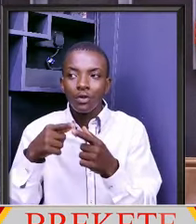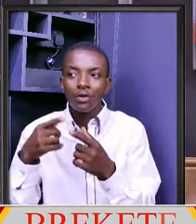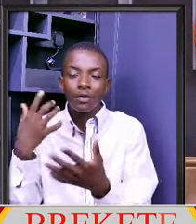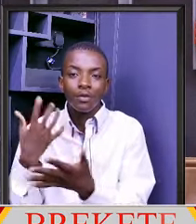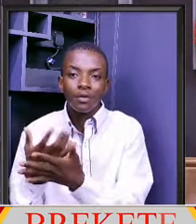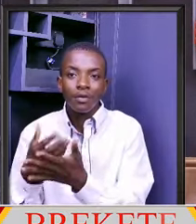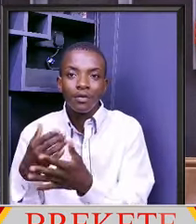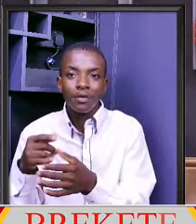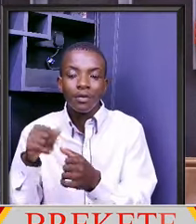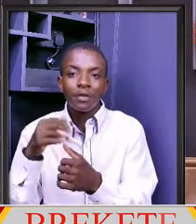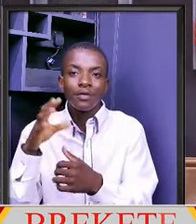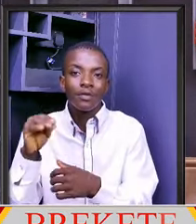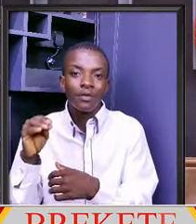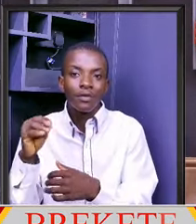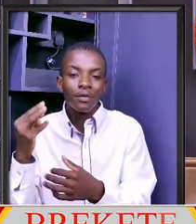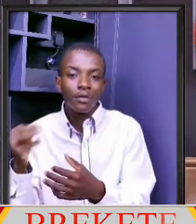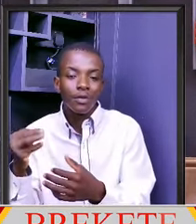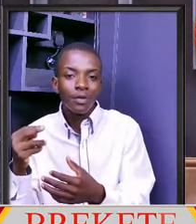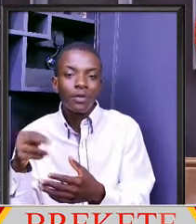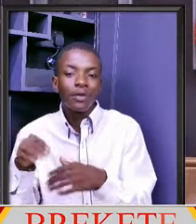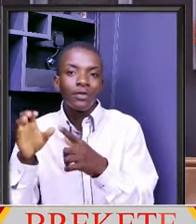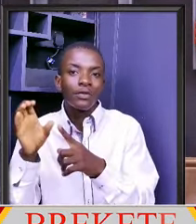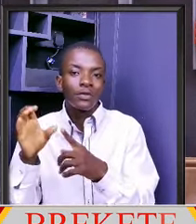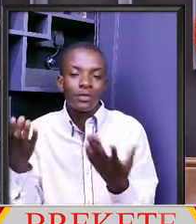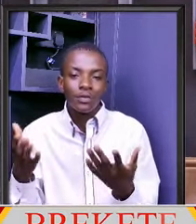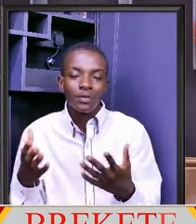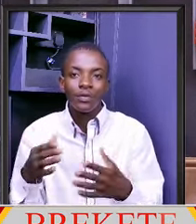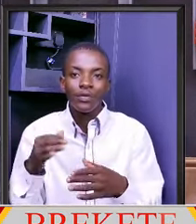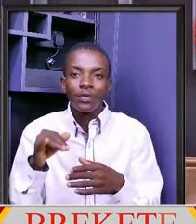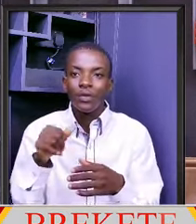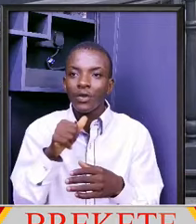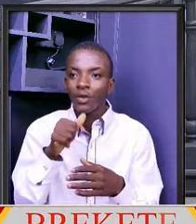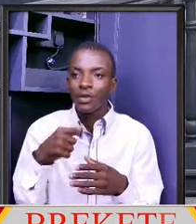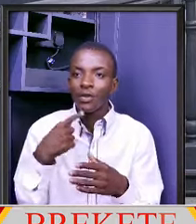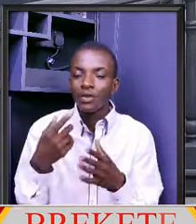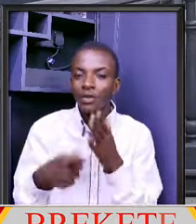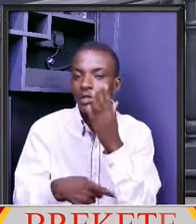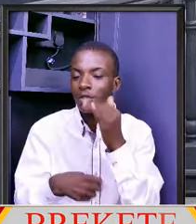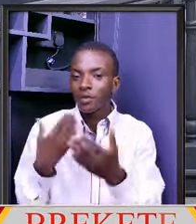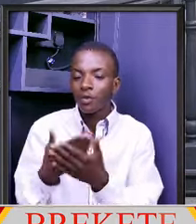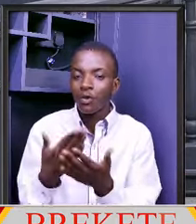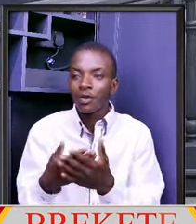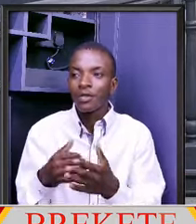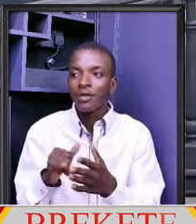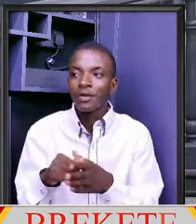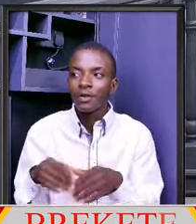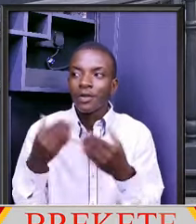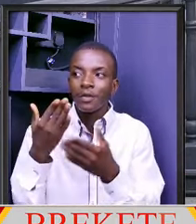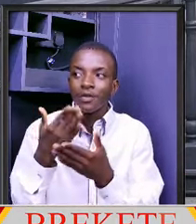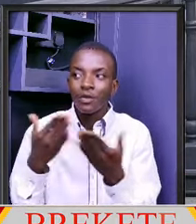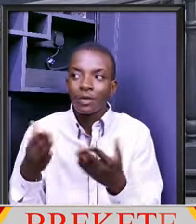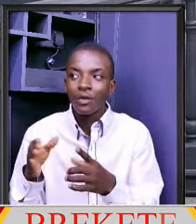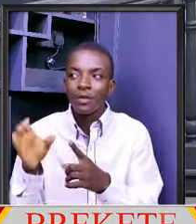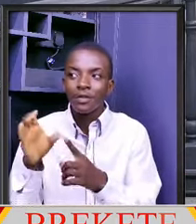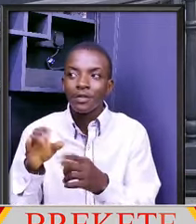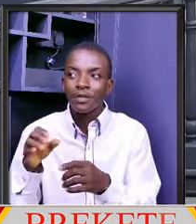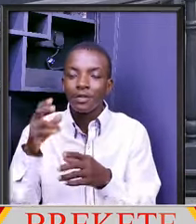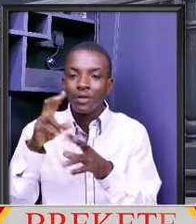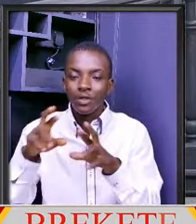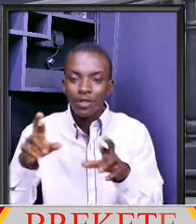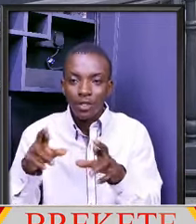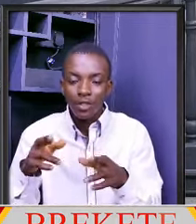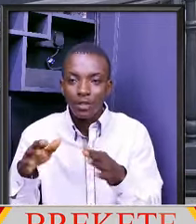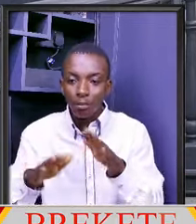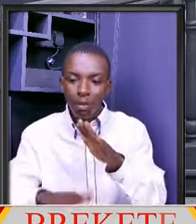because somebody give you 50 million, 30 million, you give him chief. Meanwhile, he stole the money. So if you are giving somebody chief now, you must check